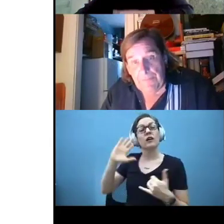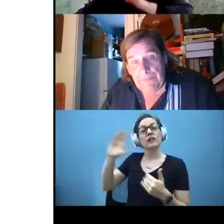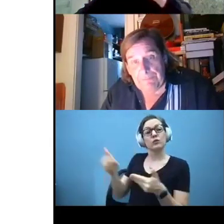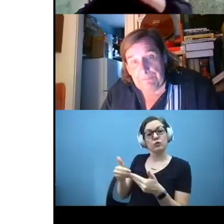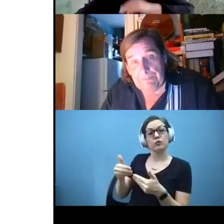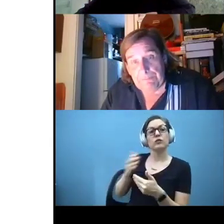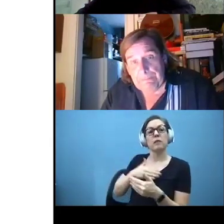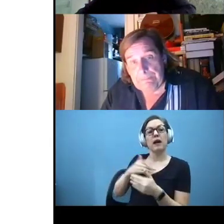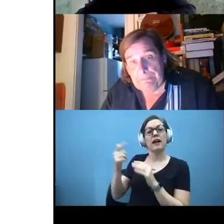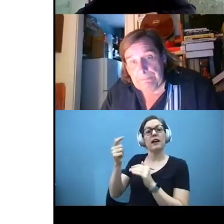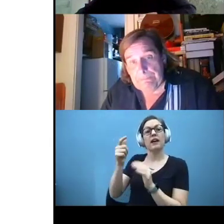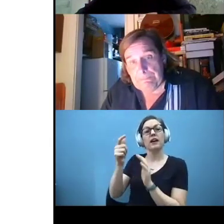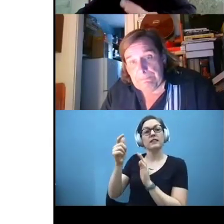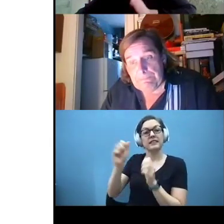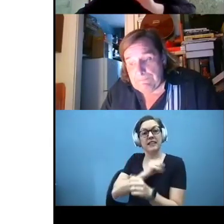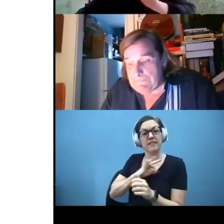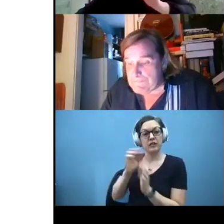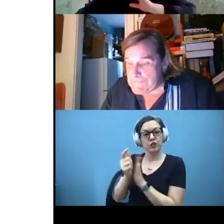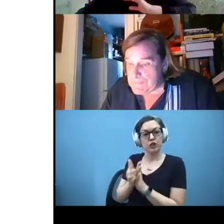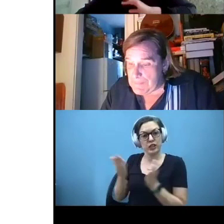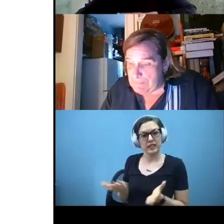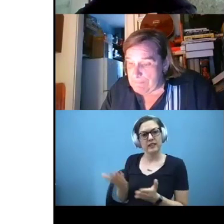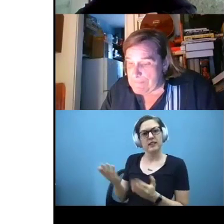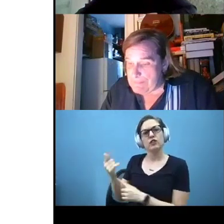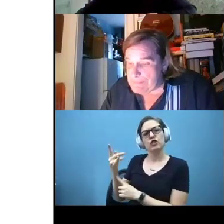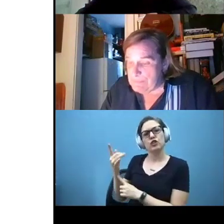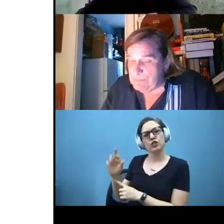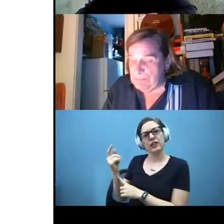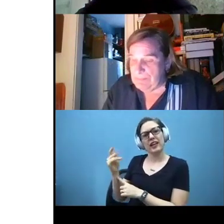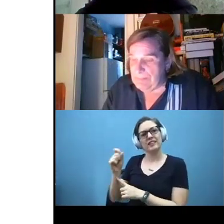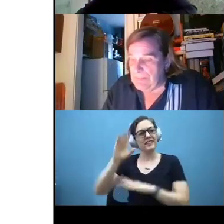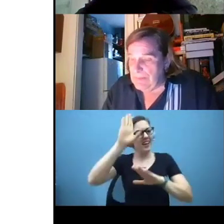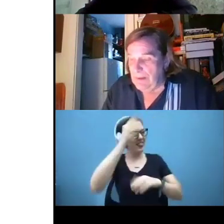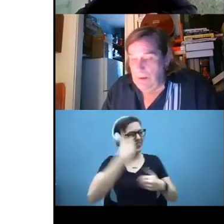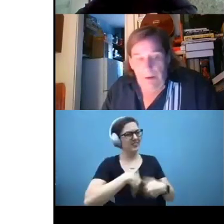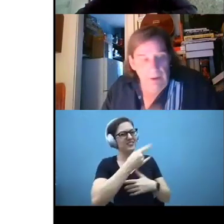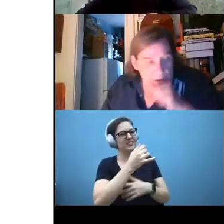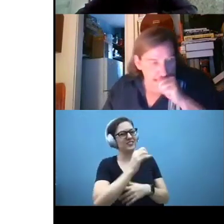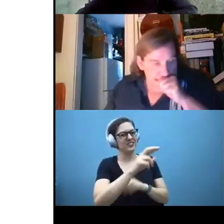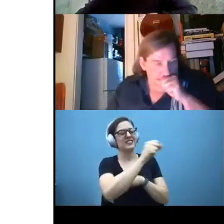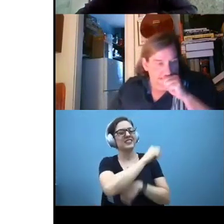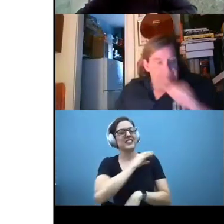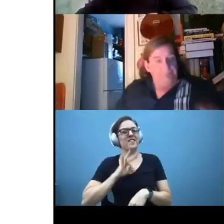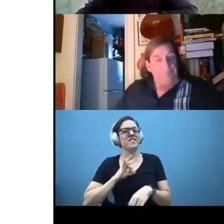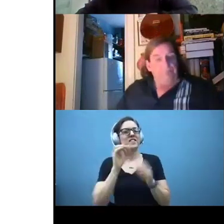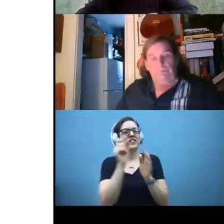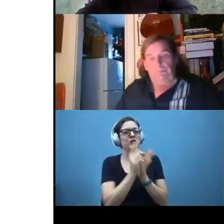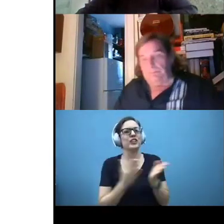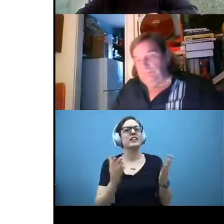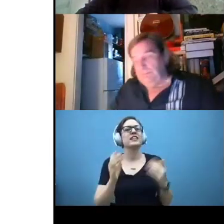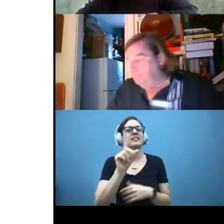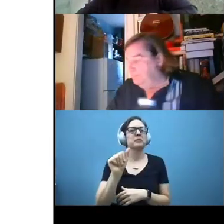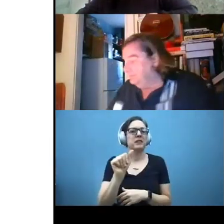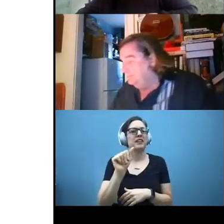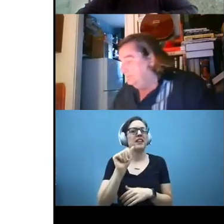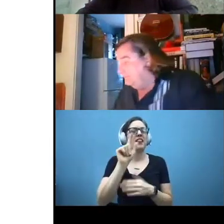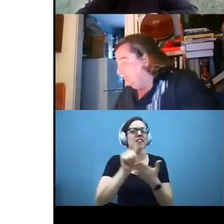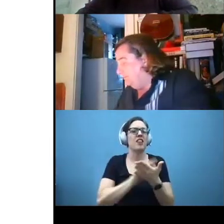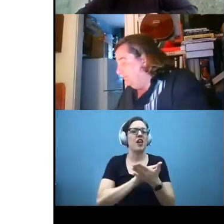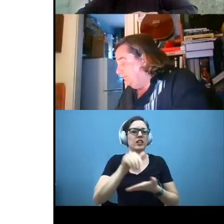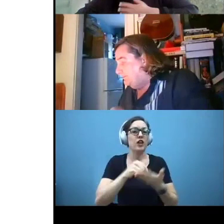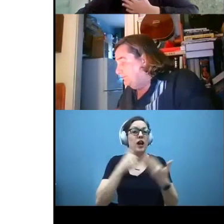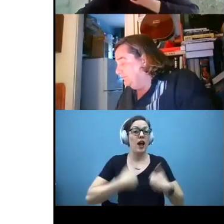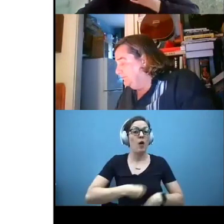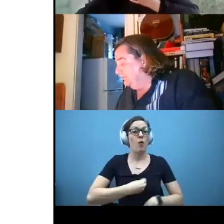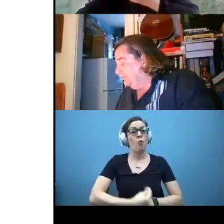Ginger? Morning, everyone. My name is Ginger Gates. I'm a staff attorney at the Disability Law Center. I'm a white woman in my late